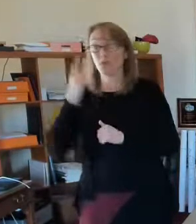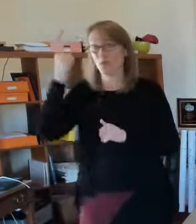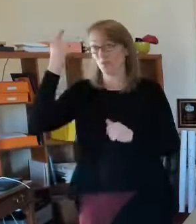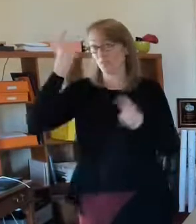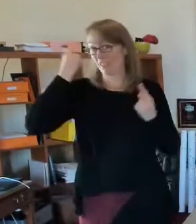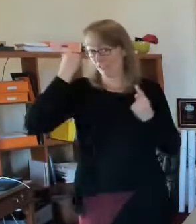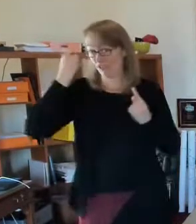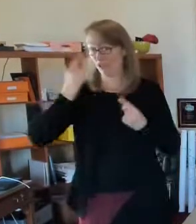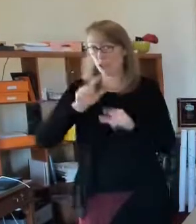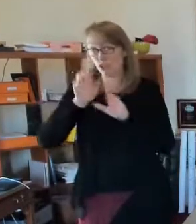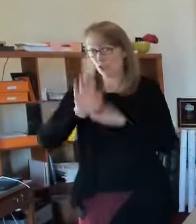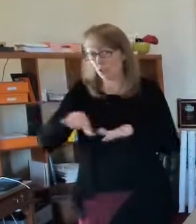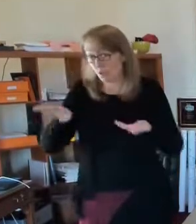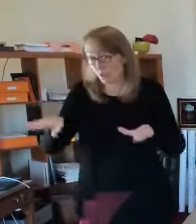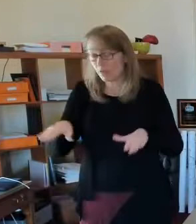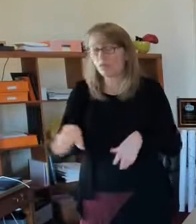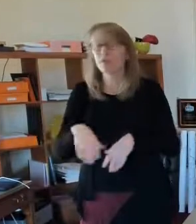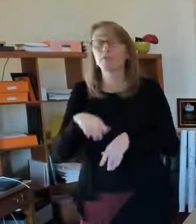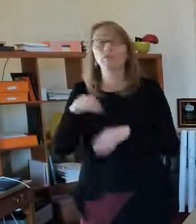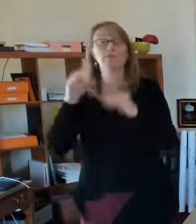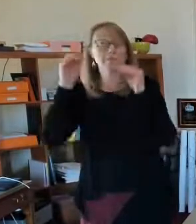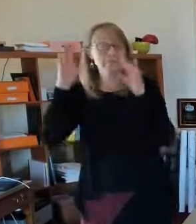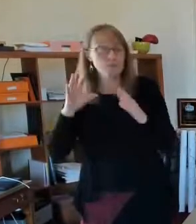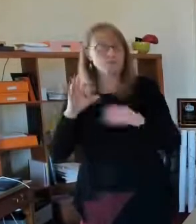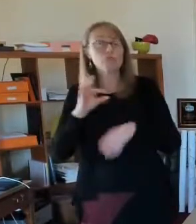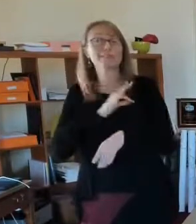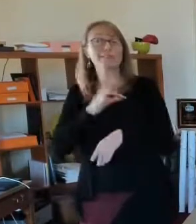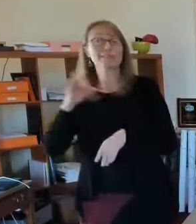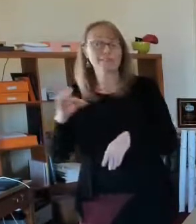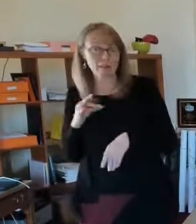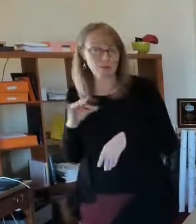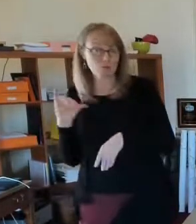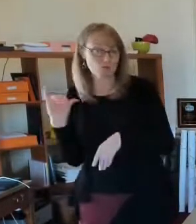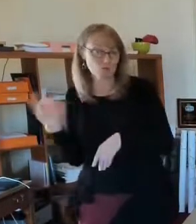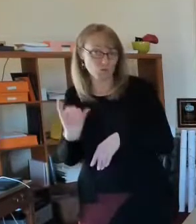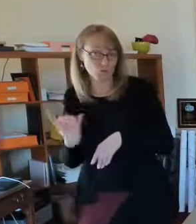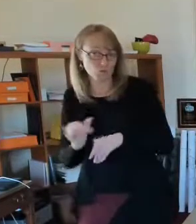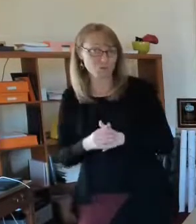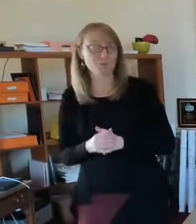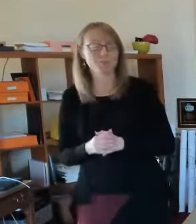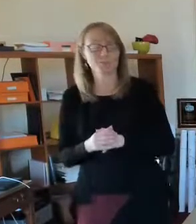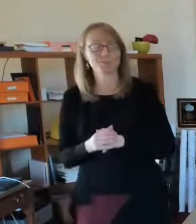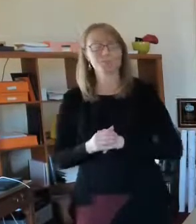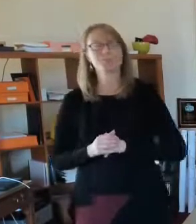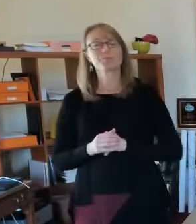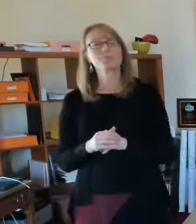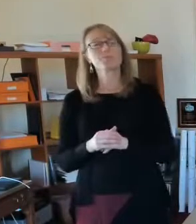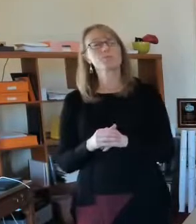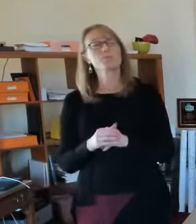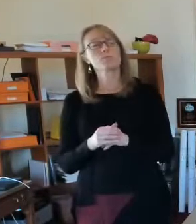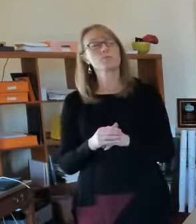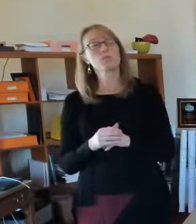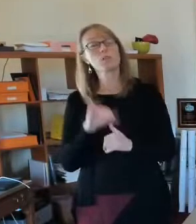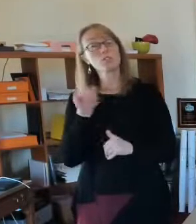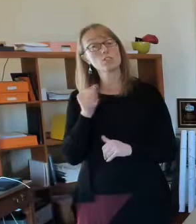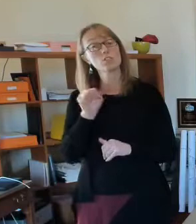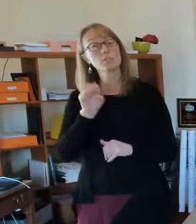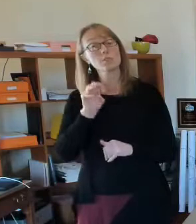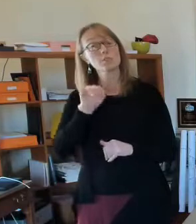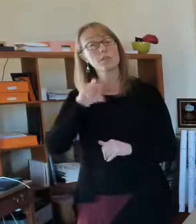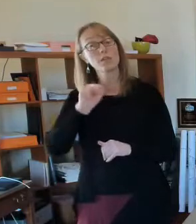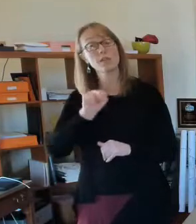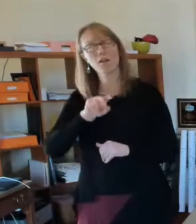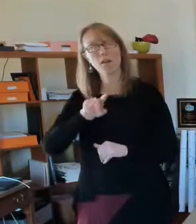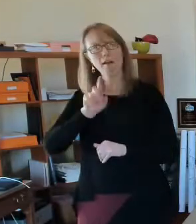taken into consideration. So there's no change to announce on that at this point. Question from Jasmine, Mayor. Do you anticipate